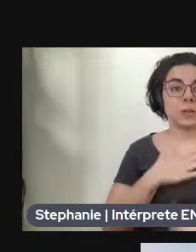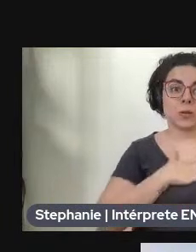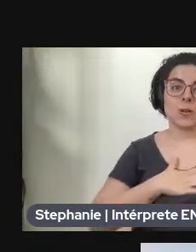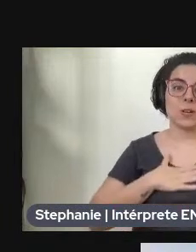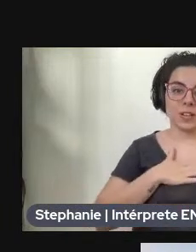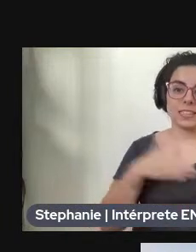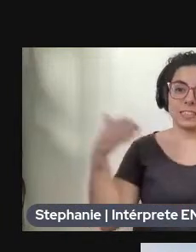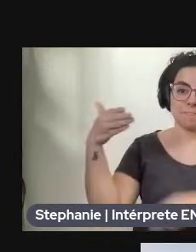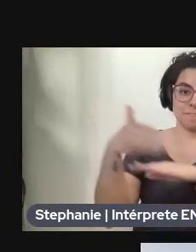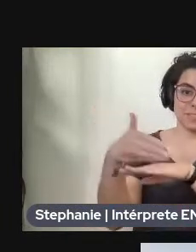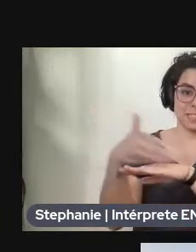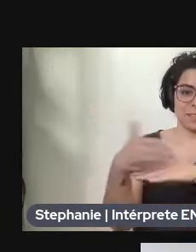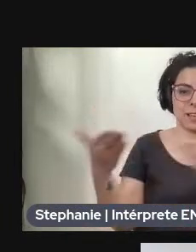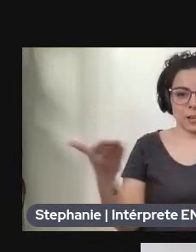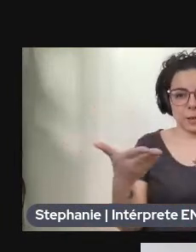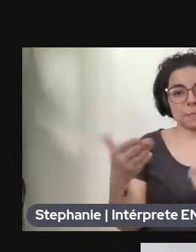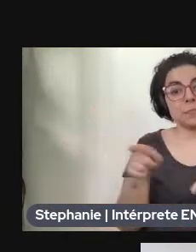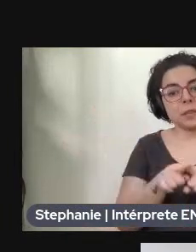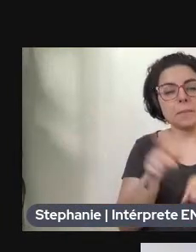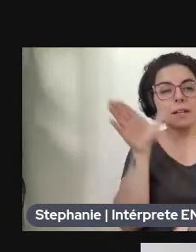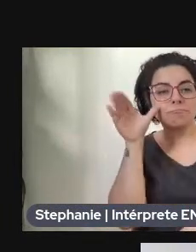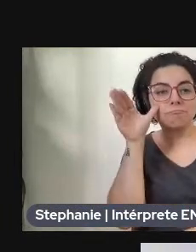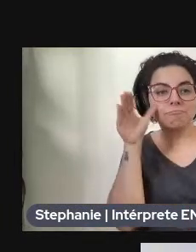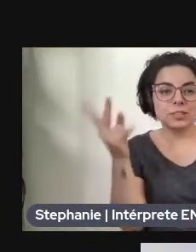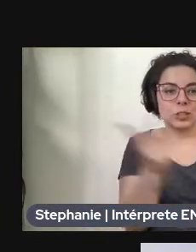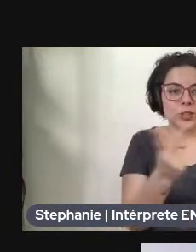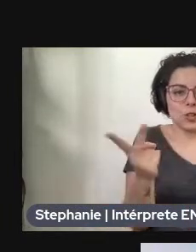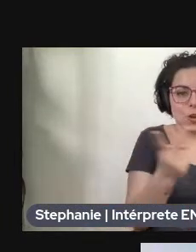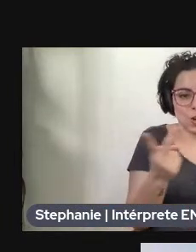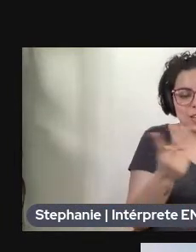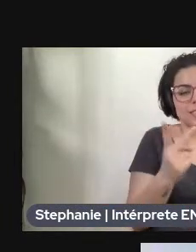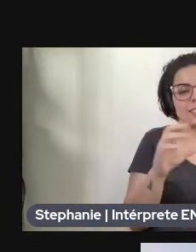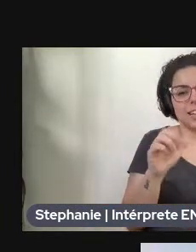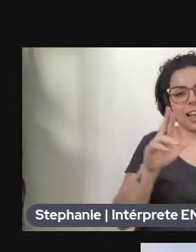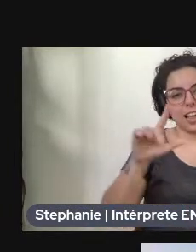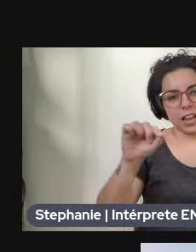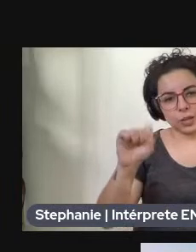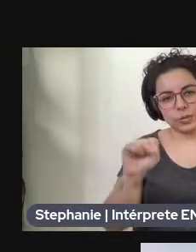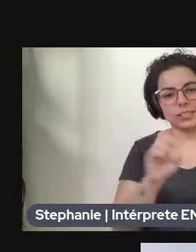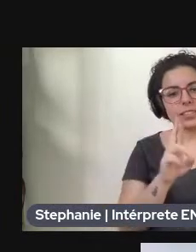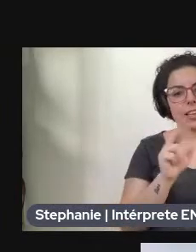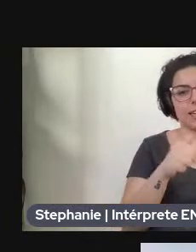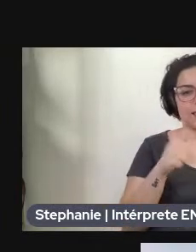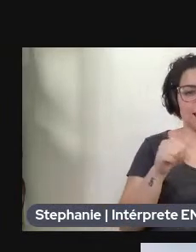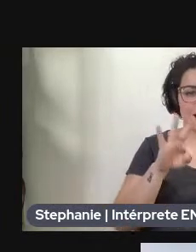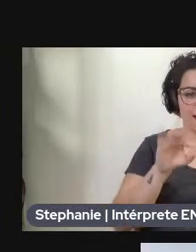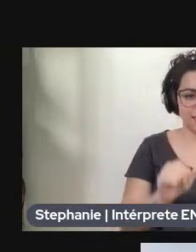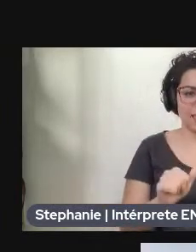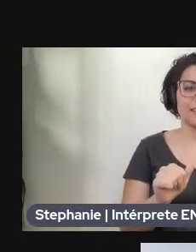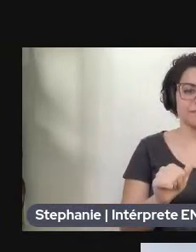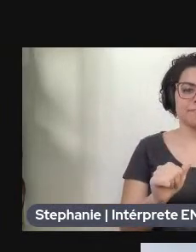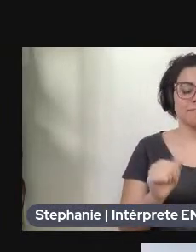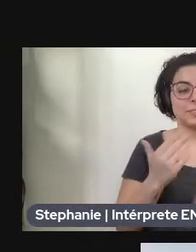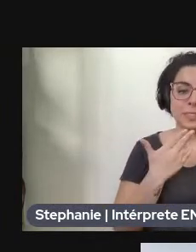what you two, Renata and Carlos, falaram.